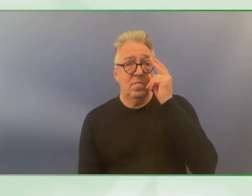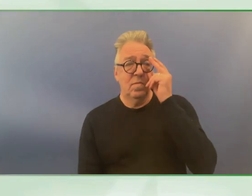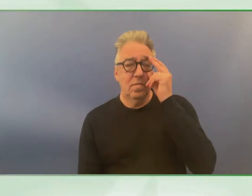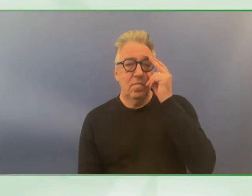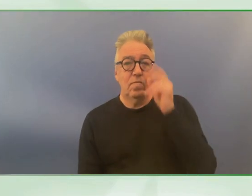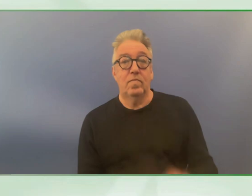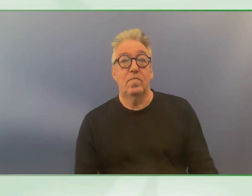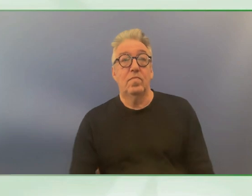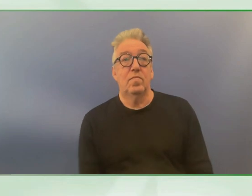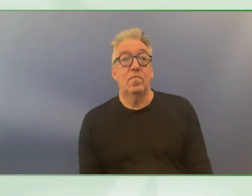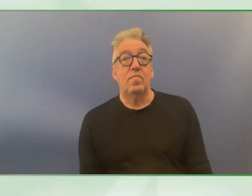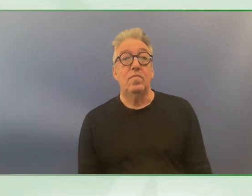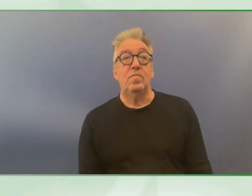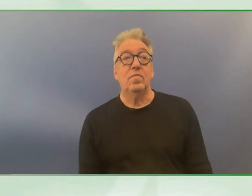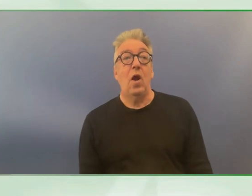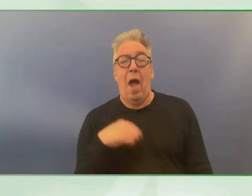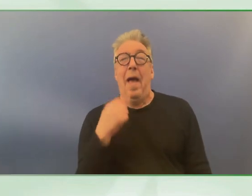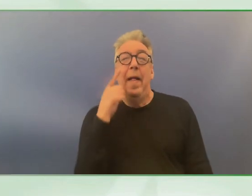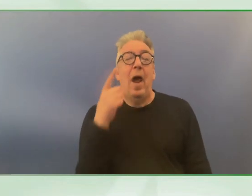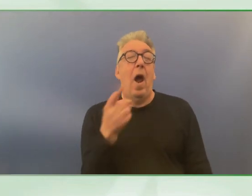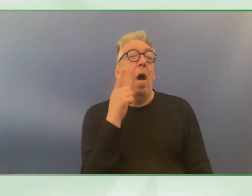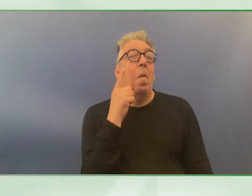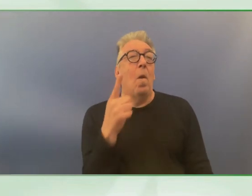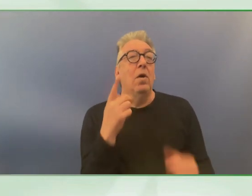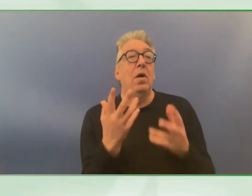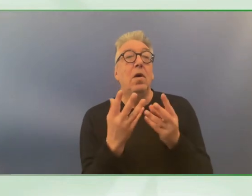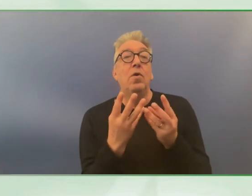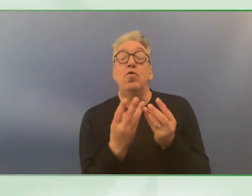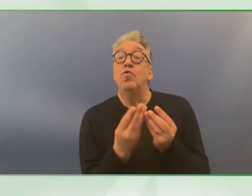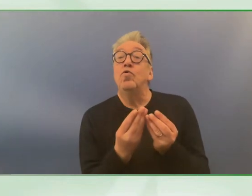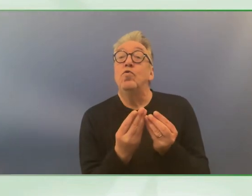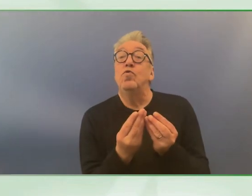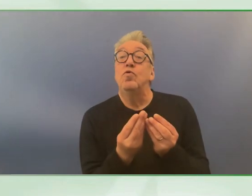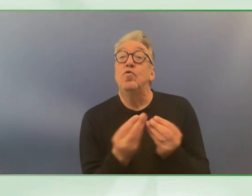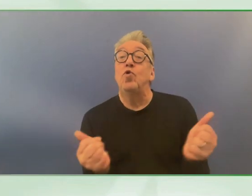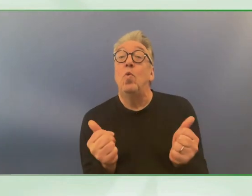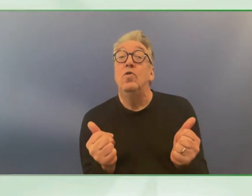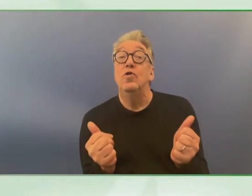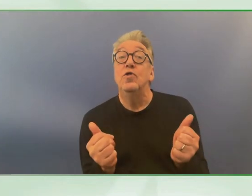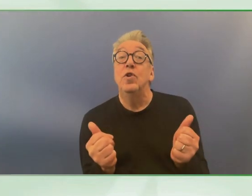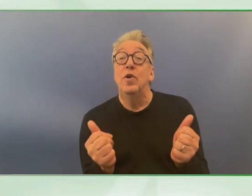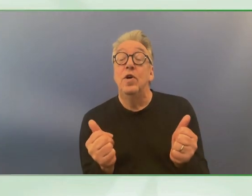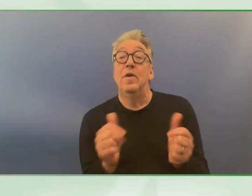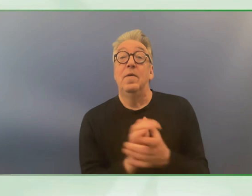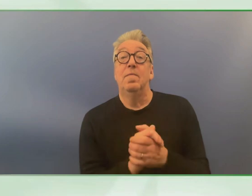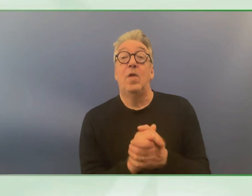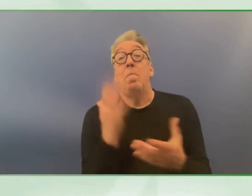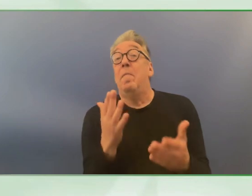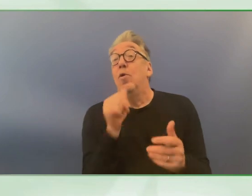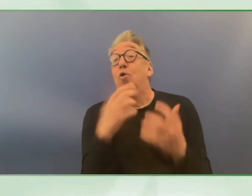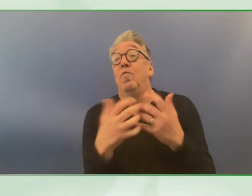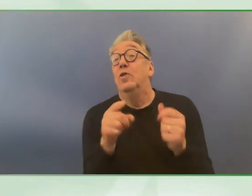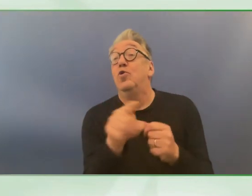One workaround which I found suits me, and obviously it might not suit everyone, but it definitely suits